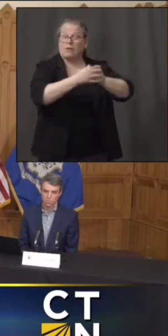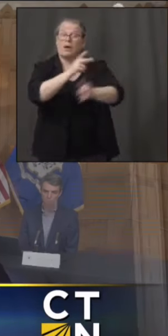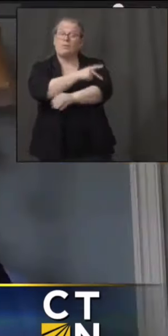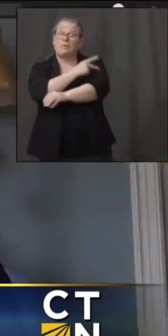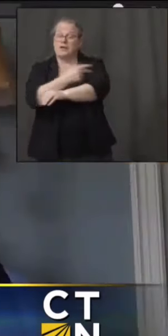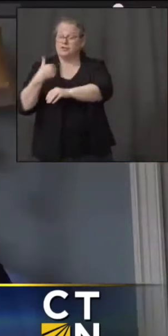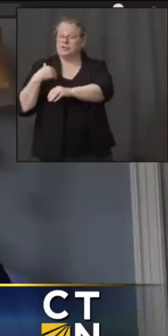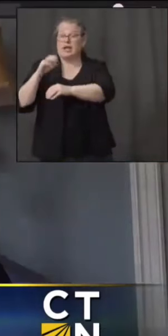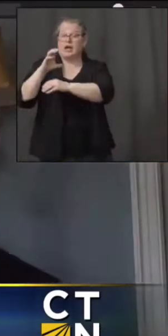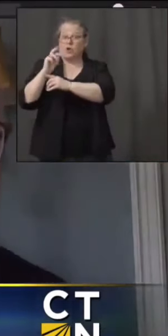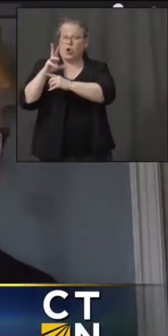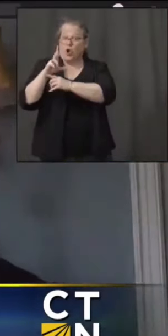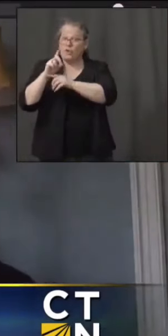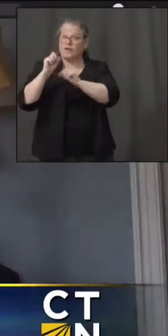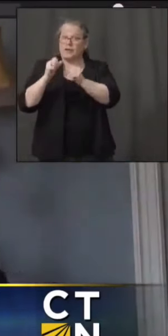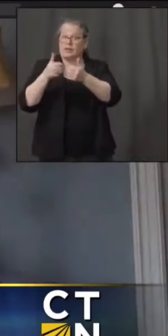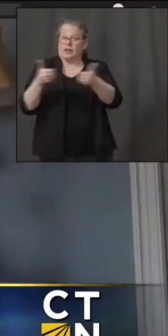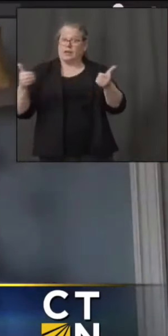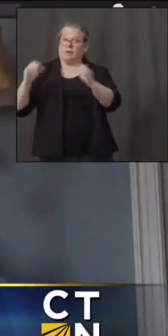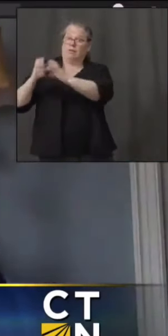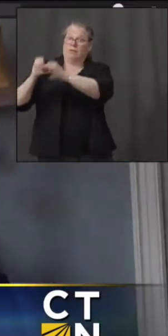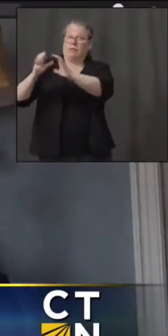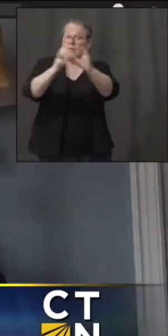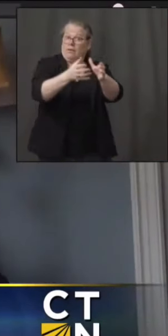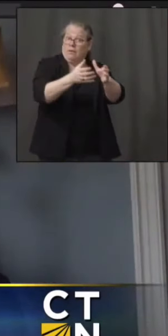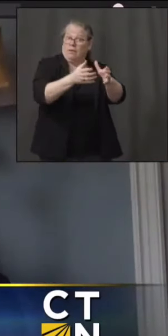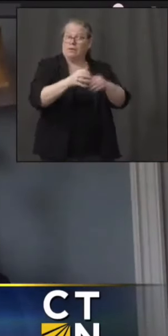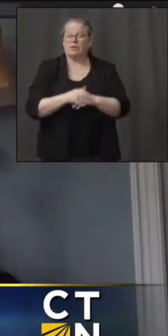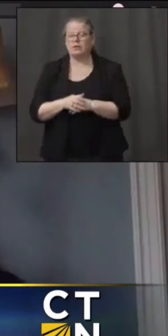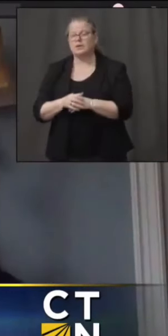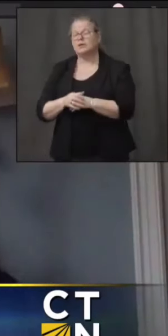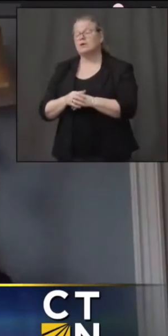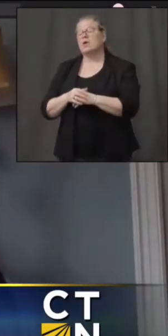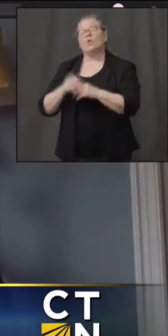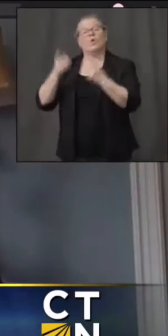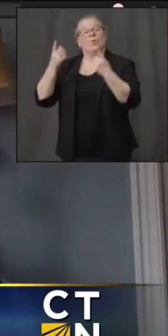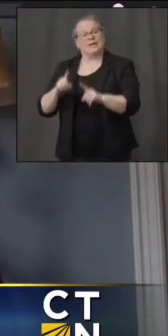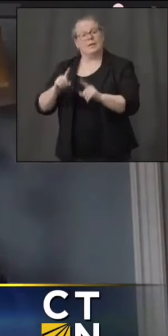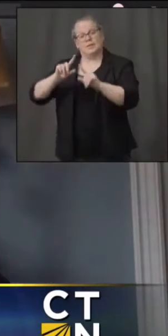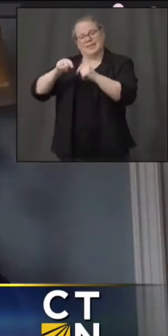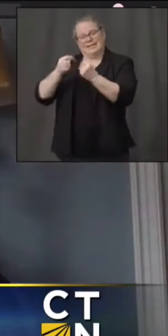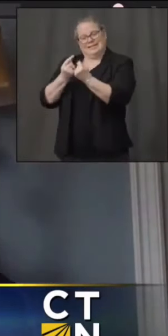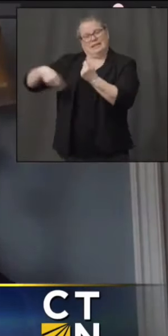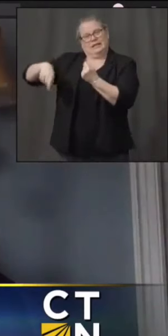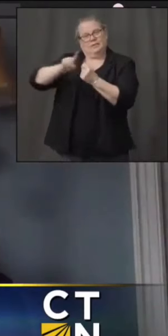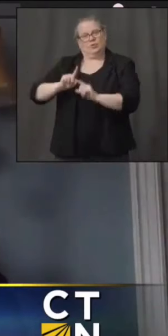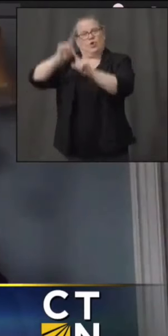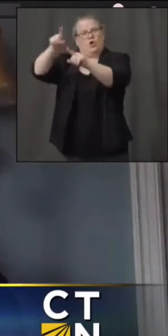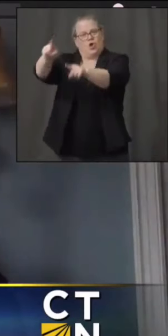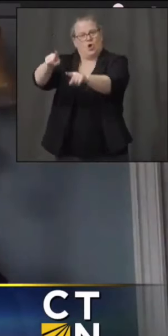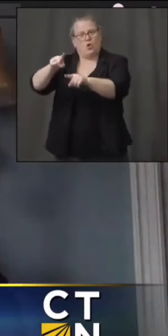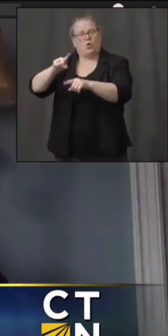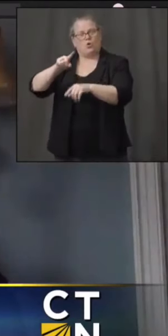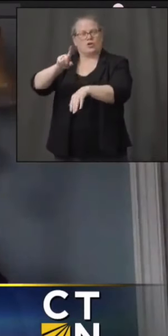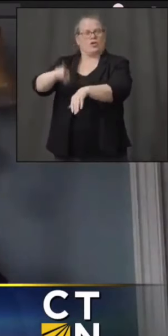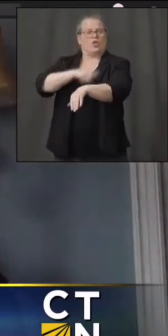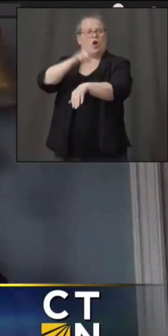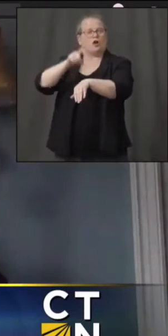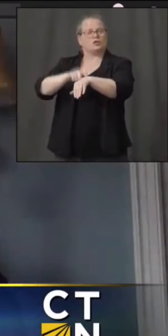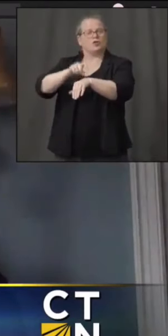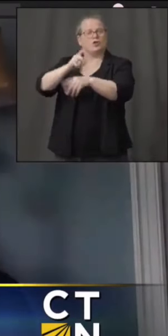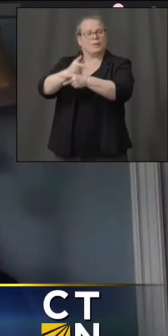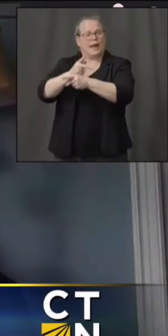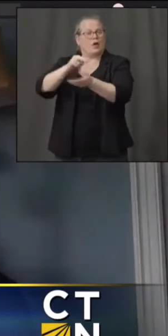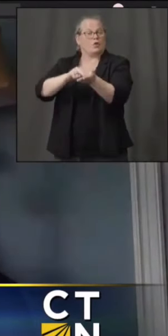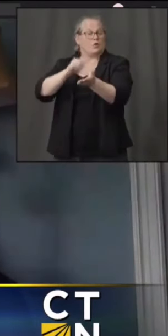Well, what's been happening with the teams that have been going out to the long-term care facilities is to look at